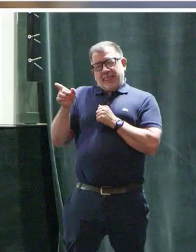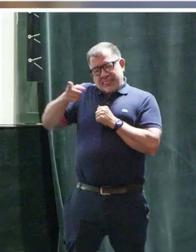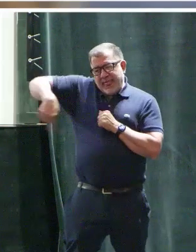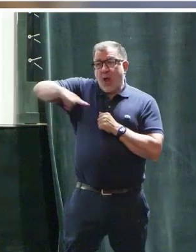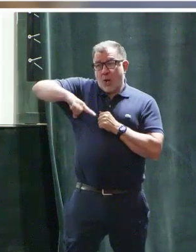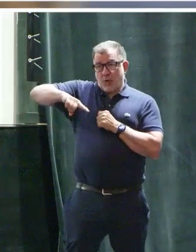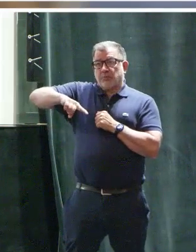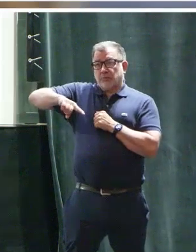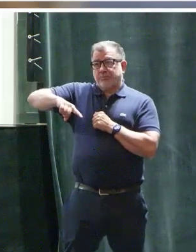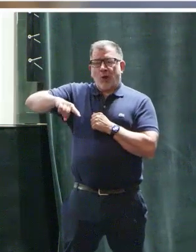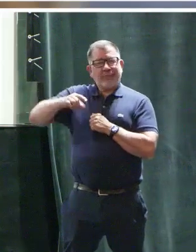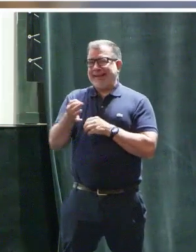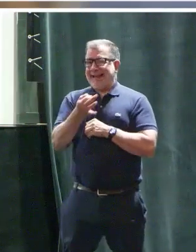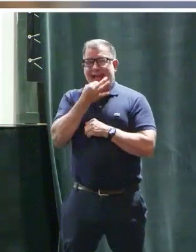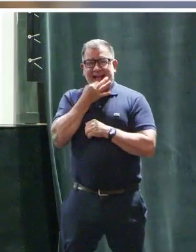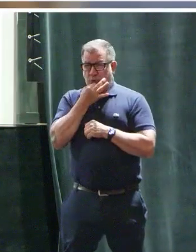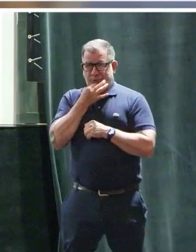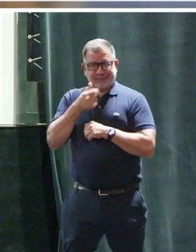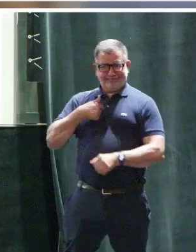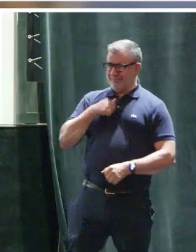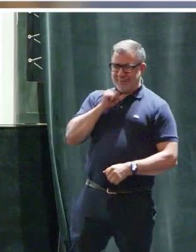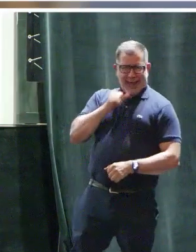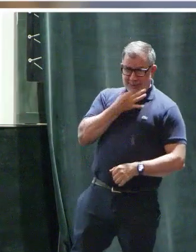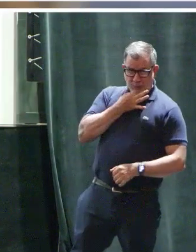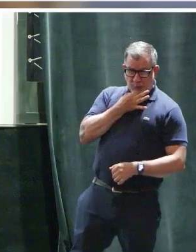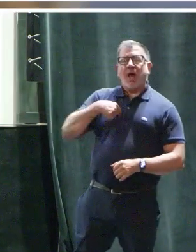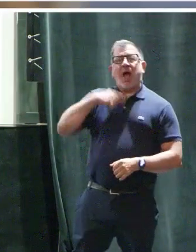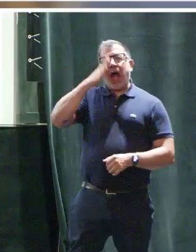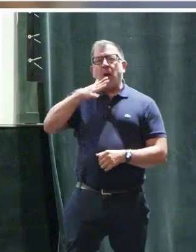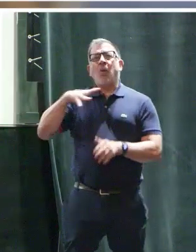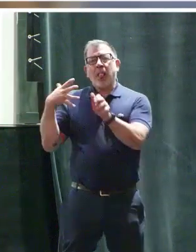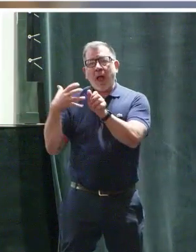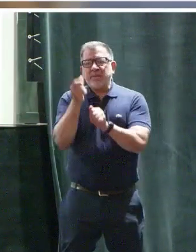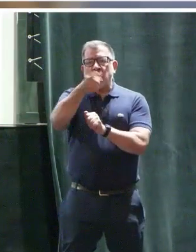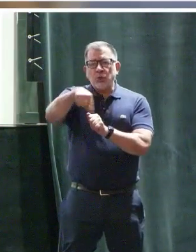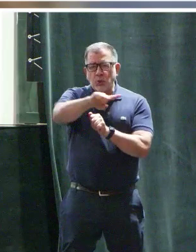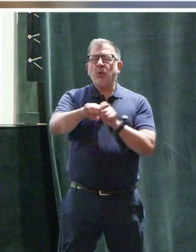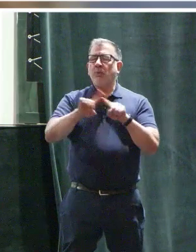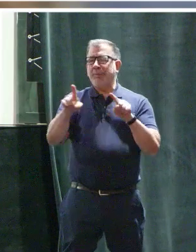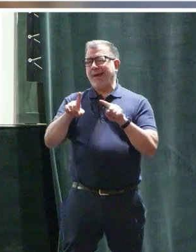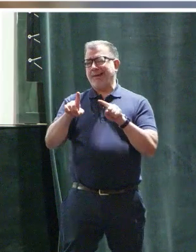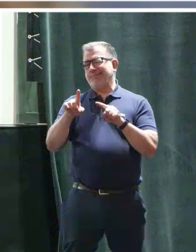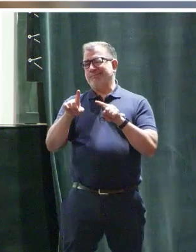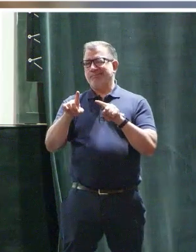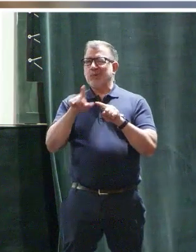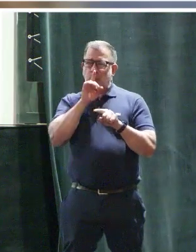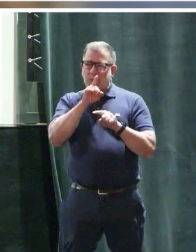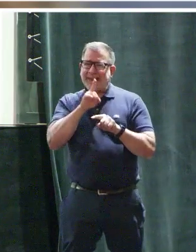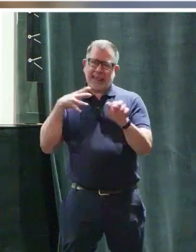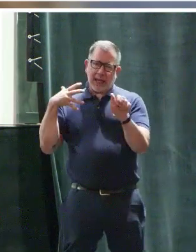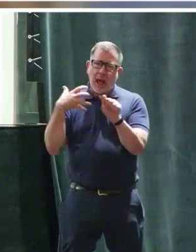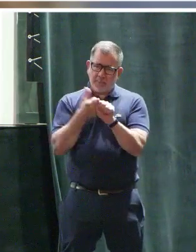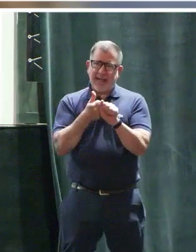So they are the technical experts. I'm not. I will give you some of the updates as we go along, but at the end of the